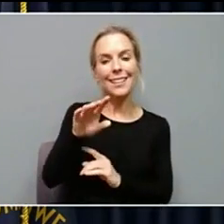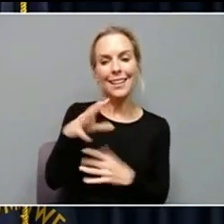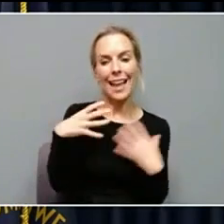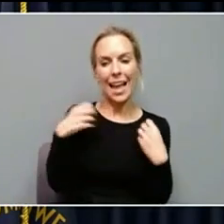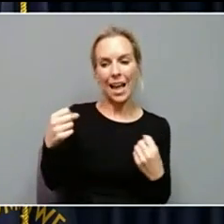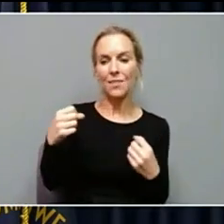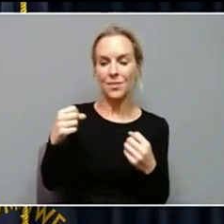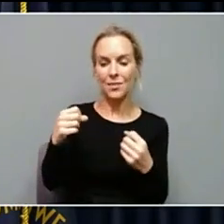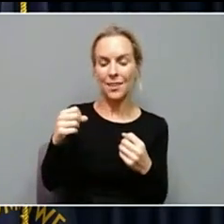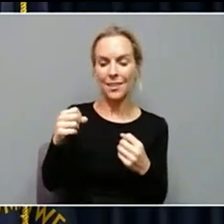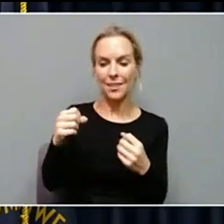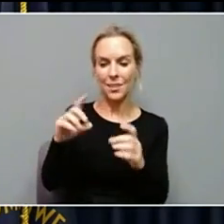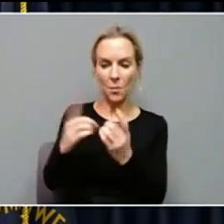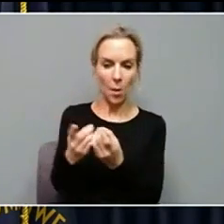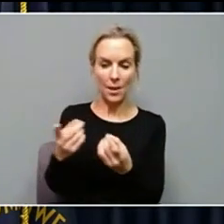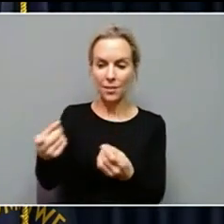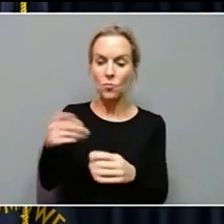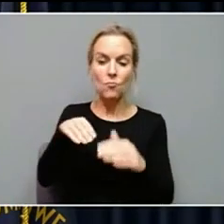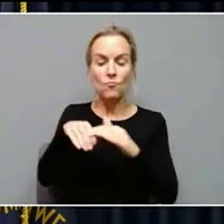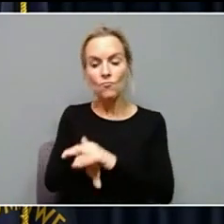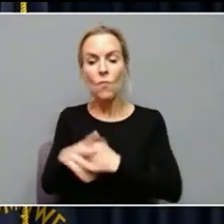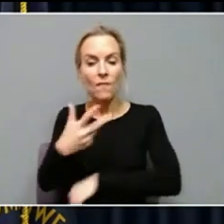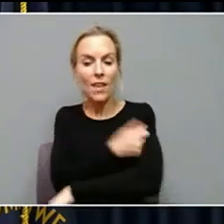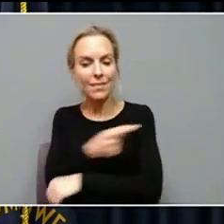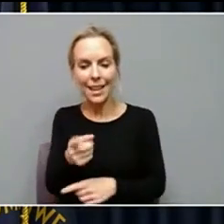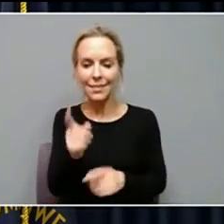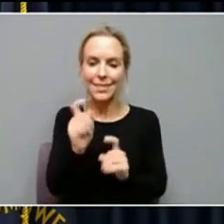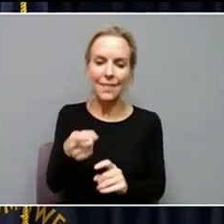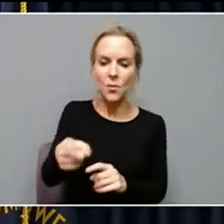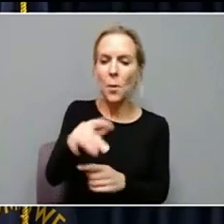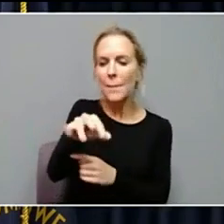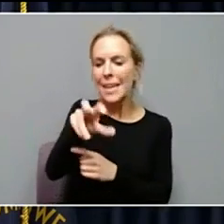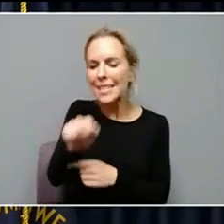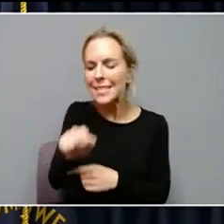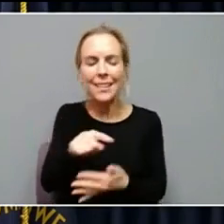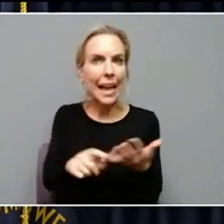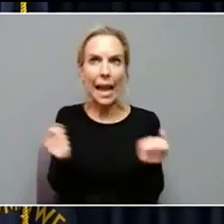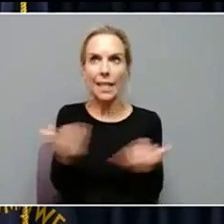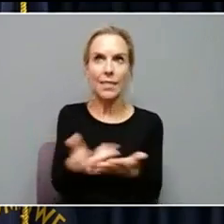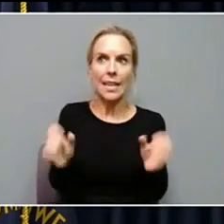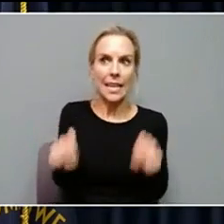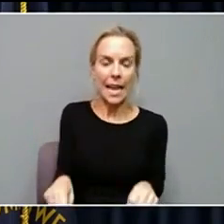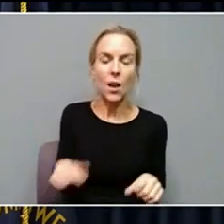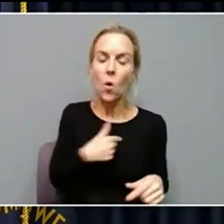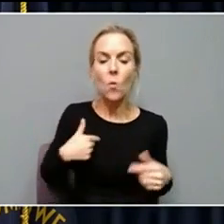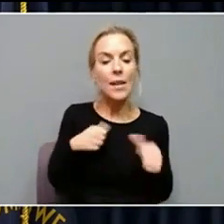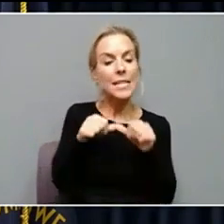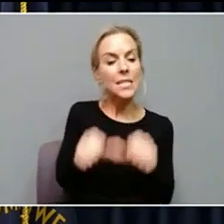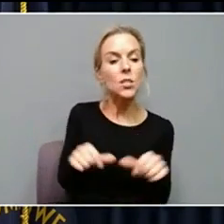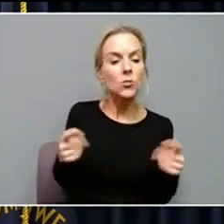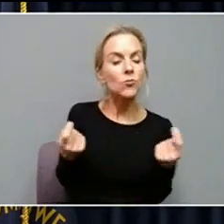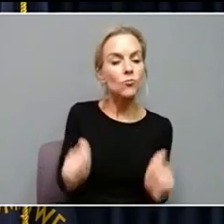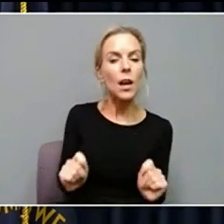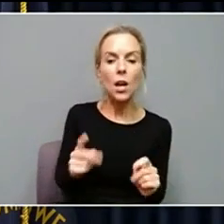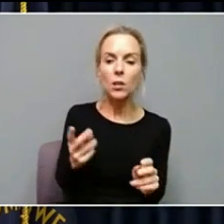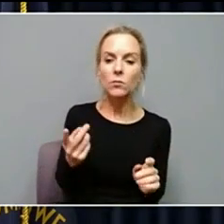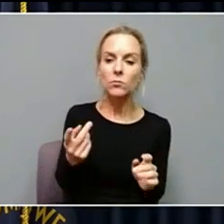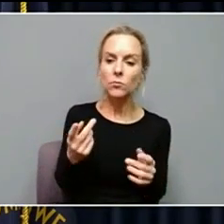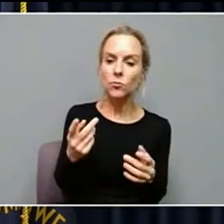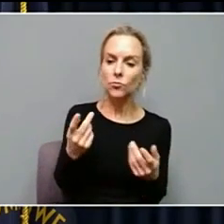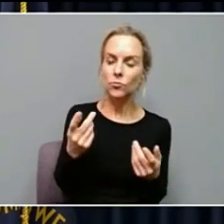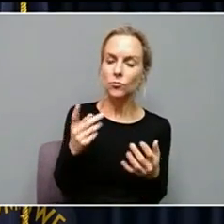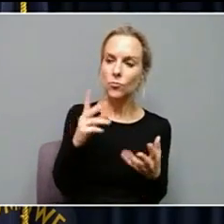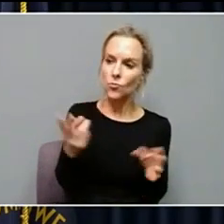one and anything else that they can do. We continue to try to use trusted messengers.